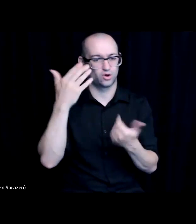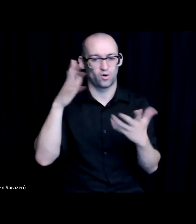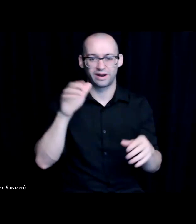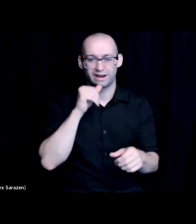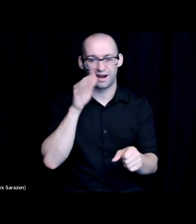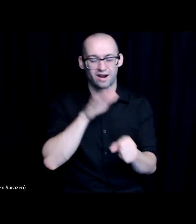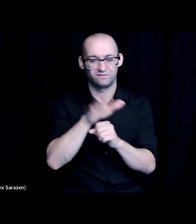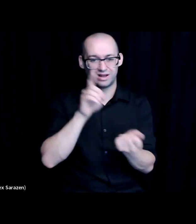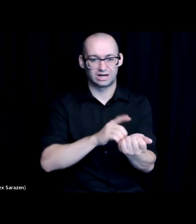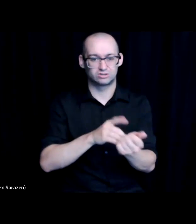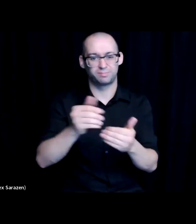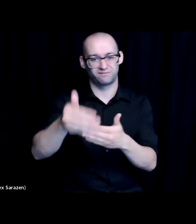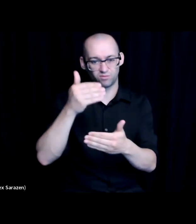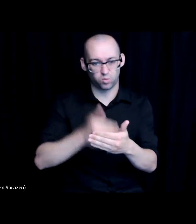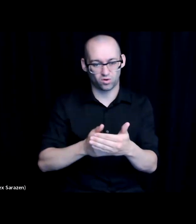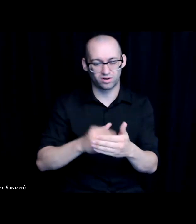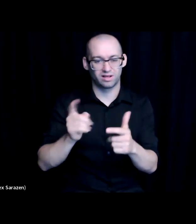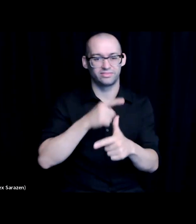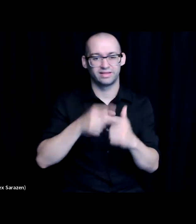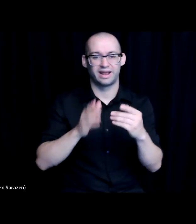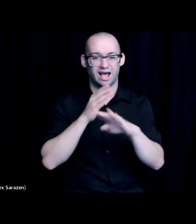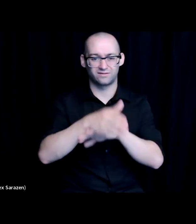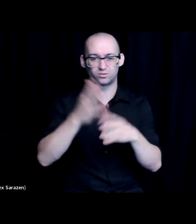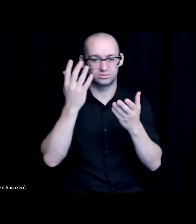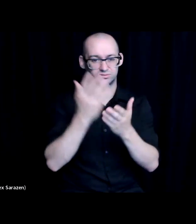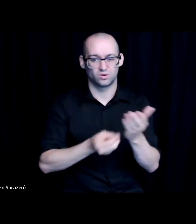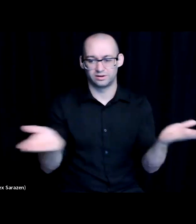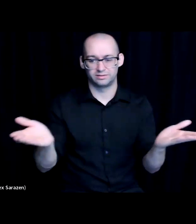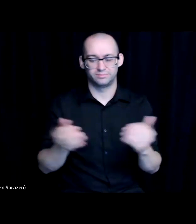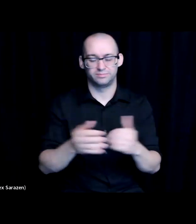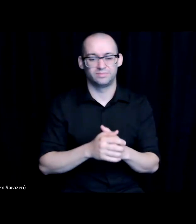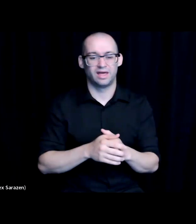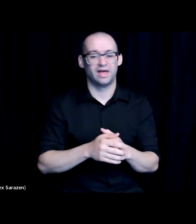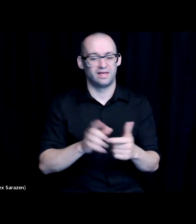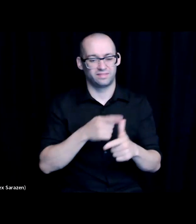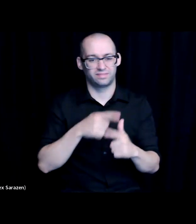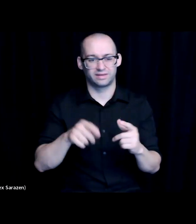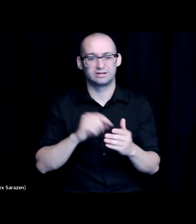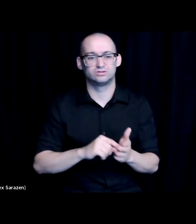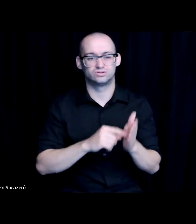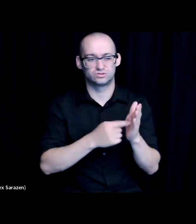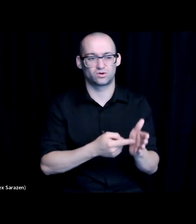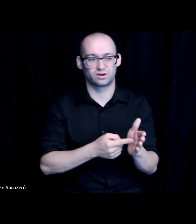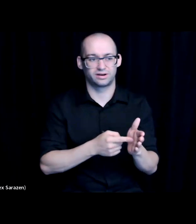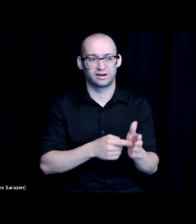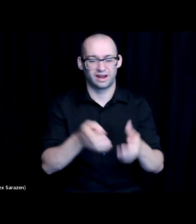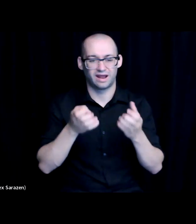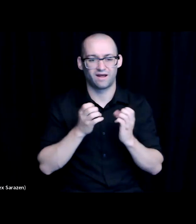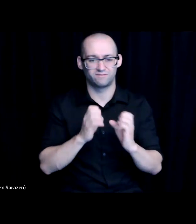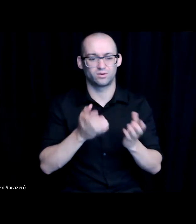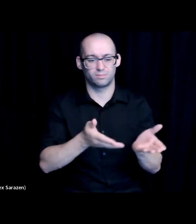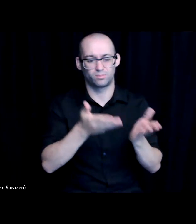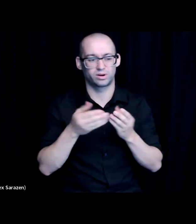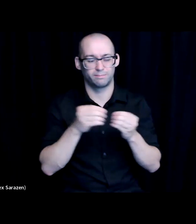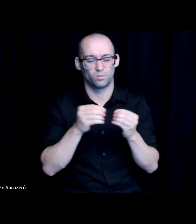care region. And so we launched also an effort to bring more doctors to